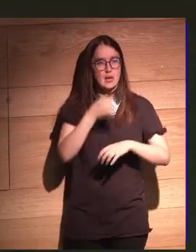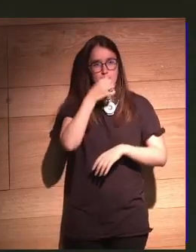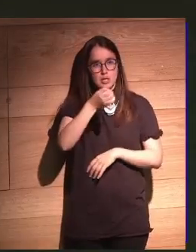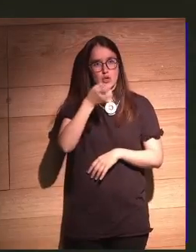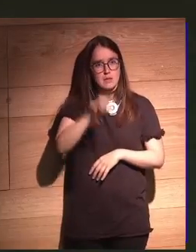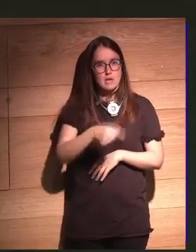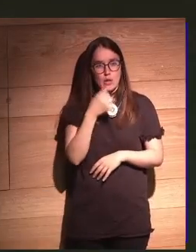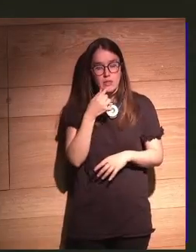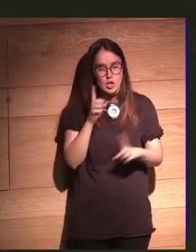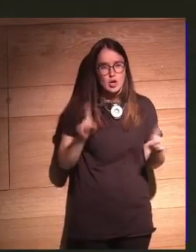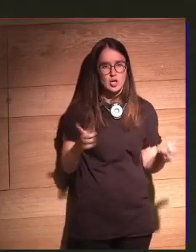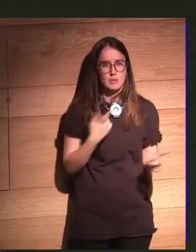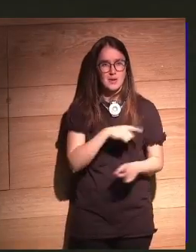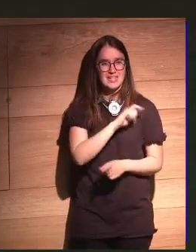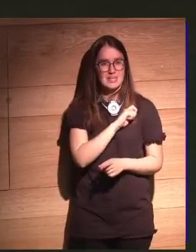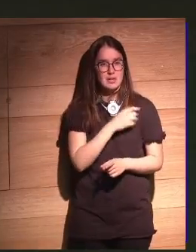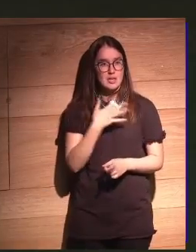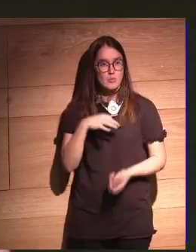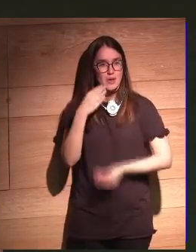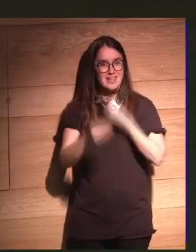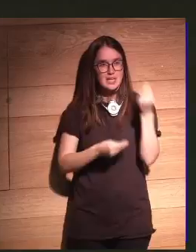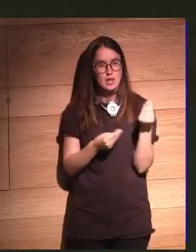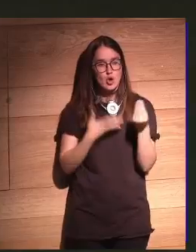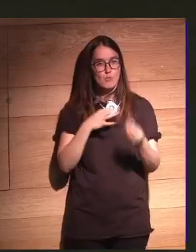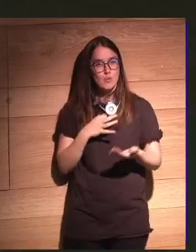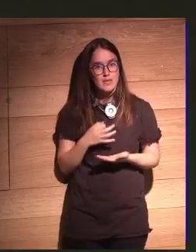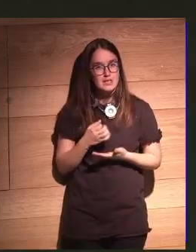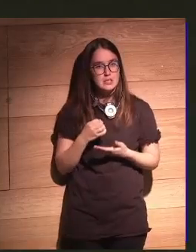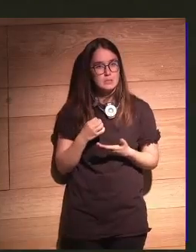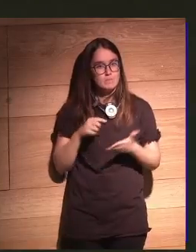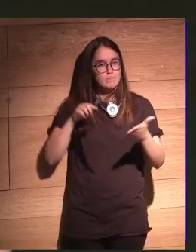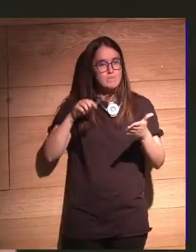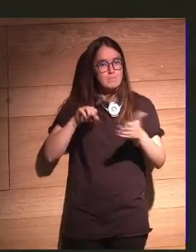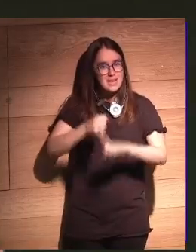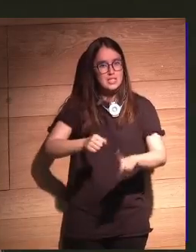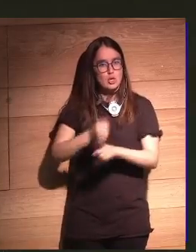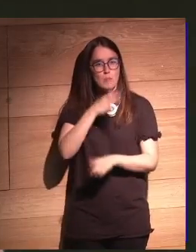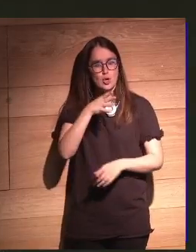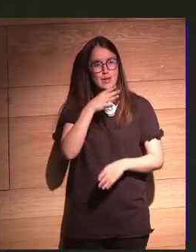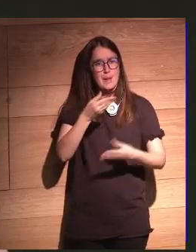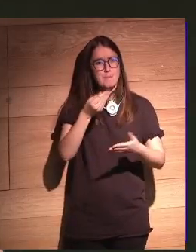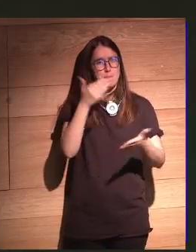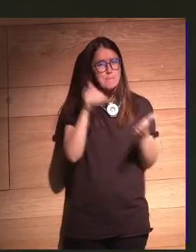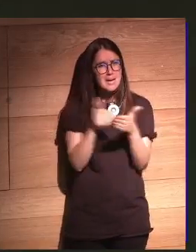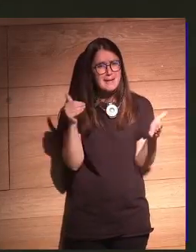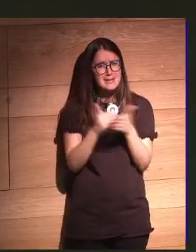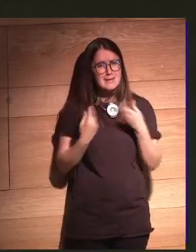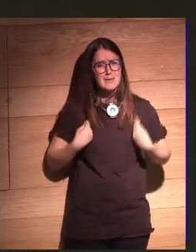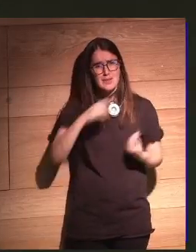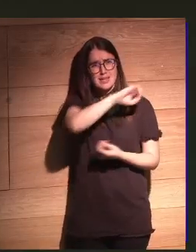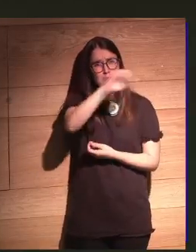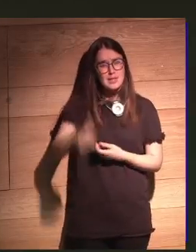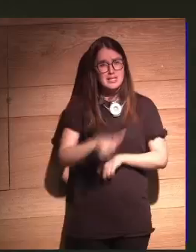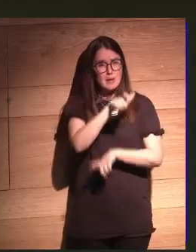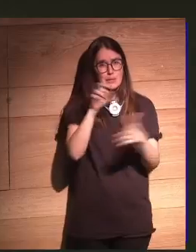breaks. Socialist Party says that, but in Spain you can do that and you can force it. Why do you have to have millions